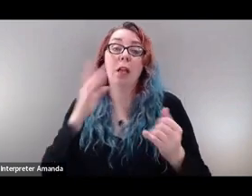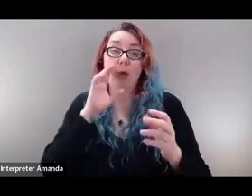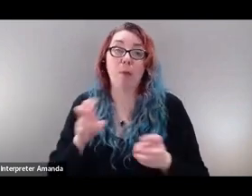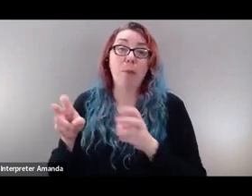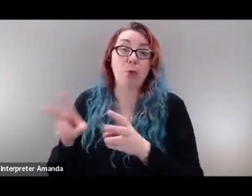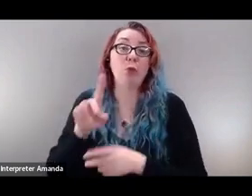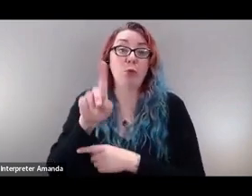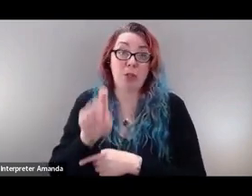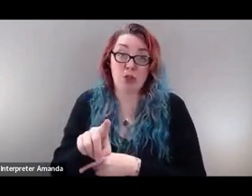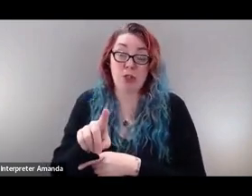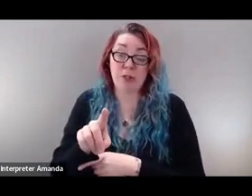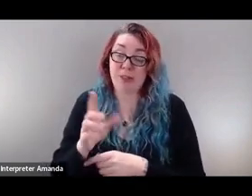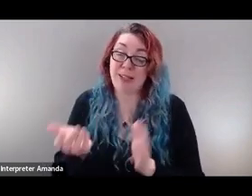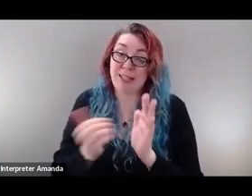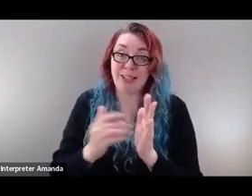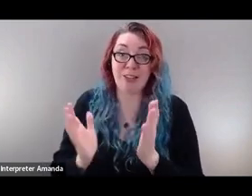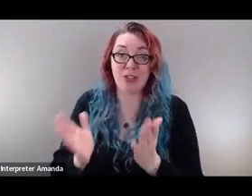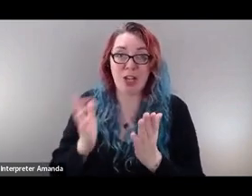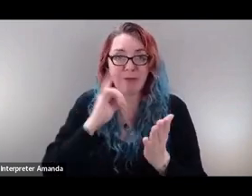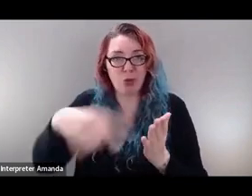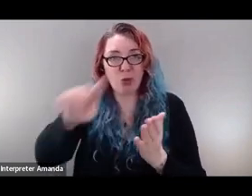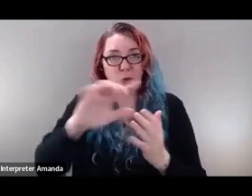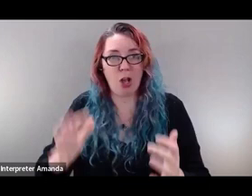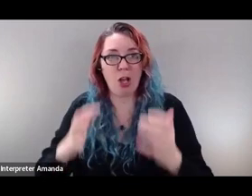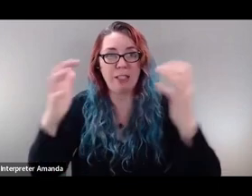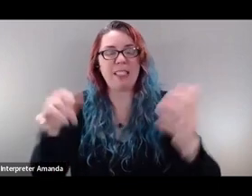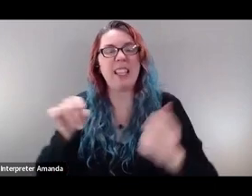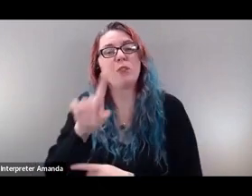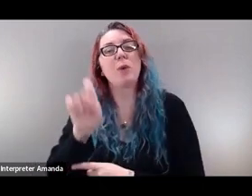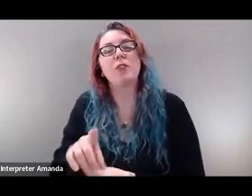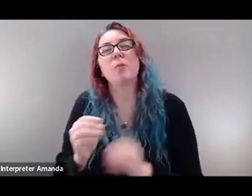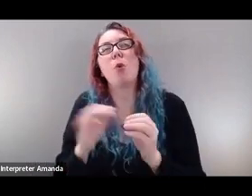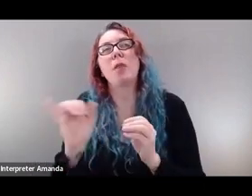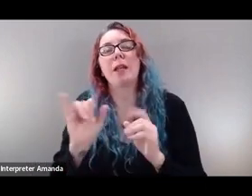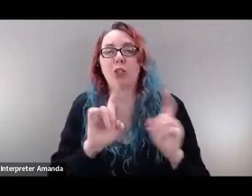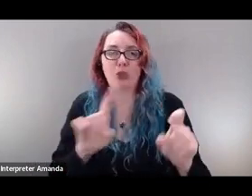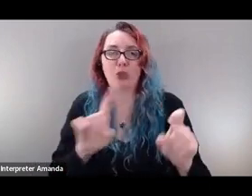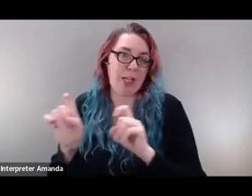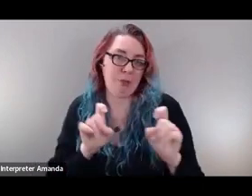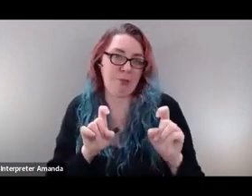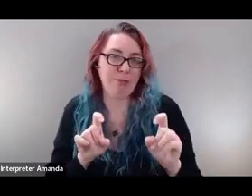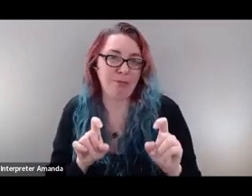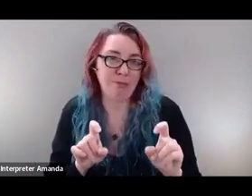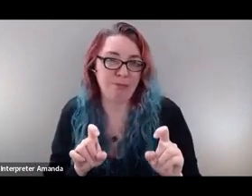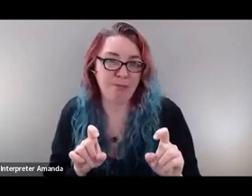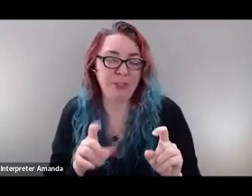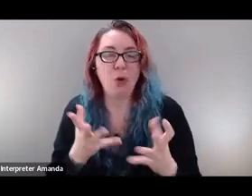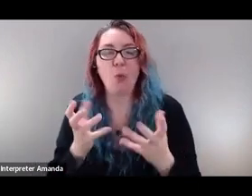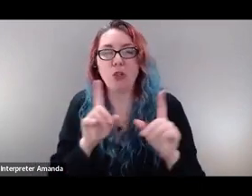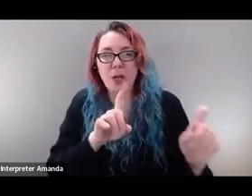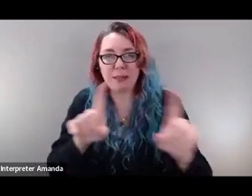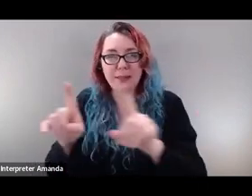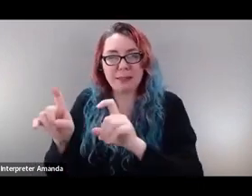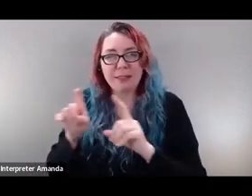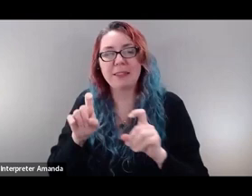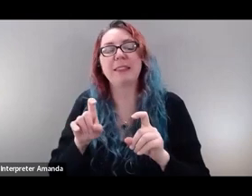little survey. It will give us a better idea of your experience with digital initiatives in the art sector. And by digital